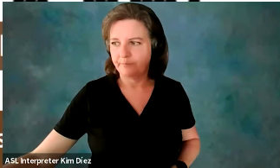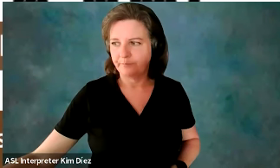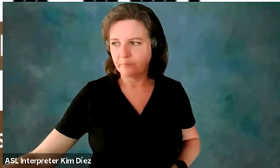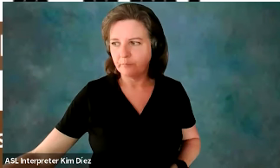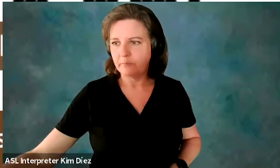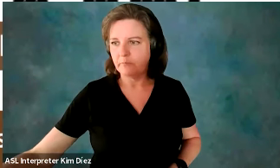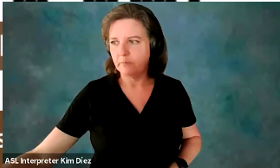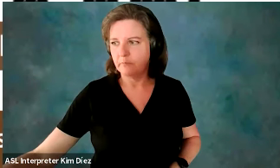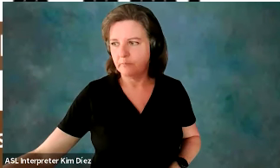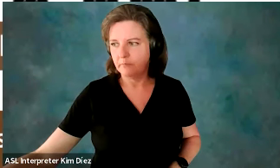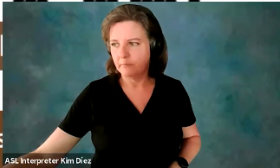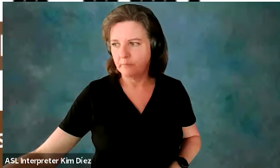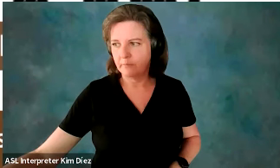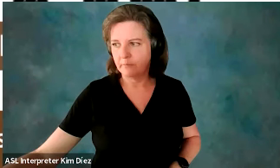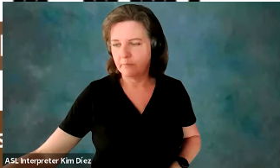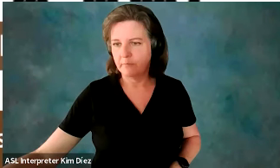Thank you so much, Manuel.